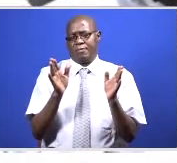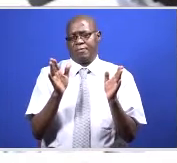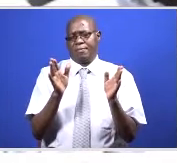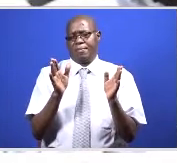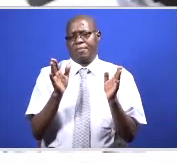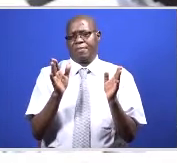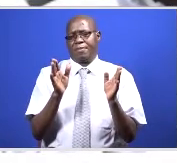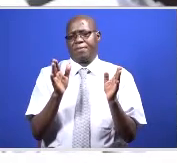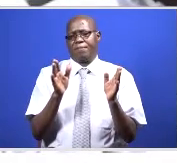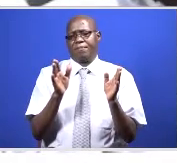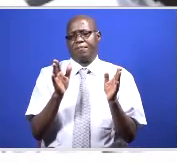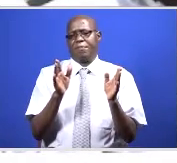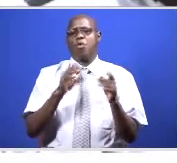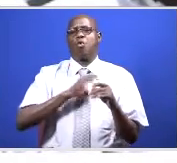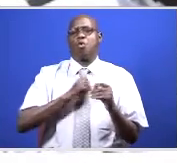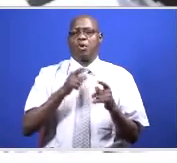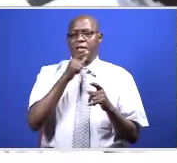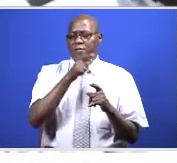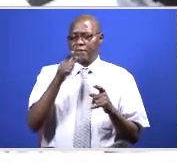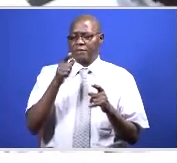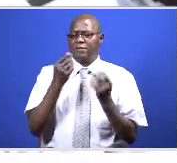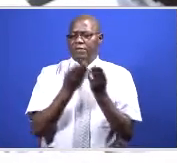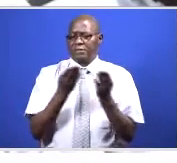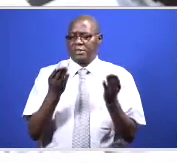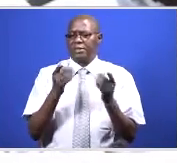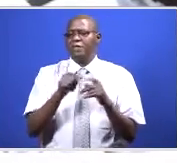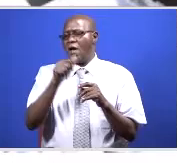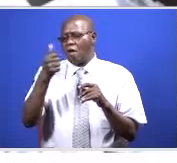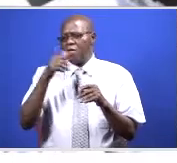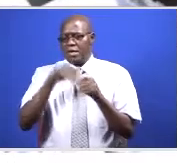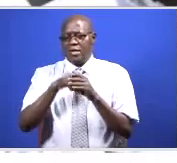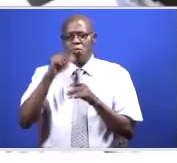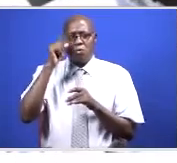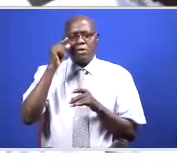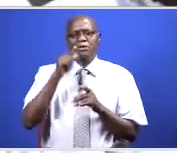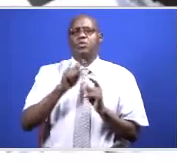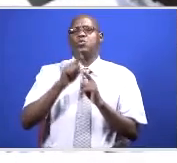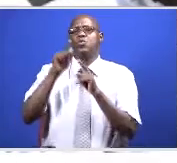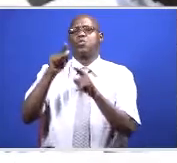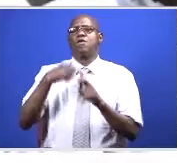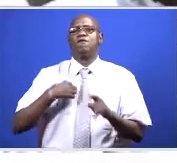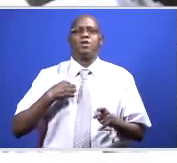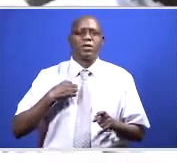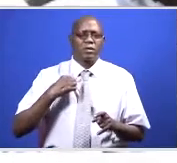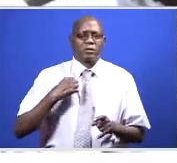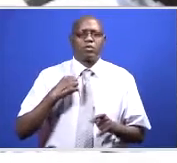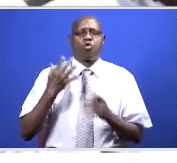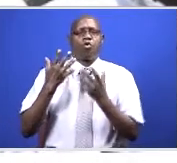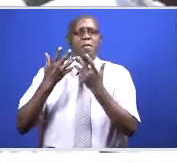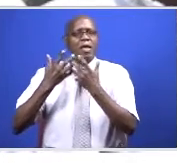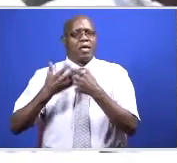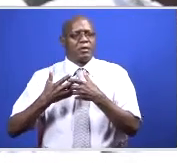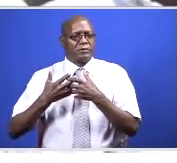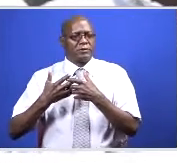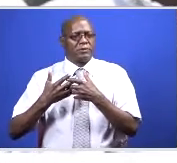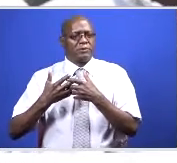and the owners of these facilities and other facilities in Mombasa to go for voluntary compliance. We don't need